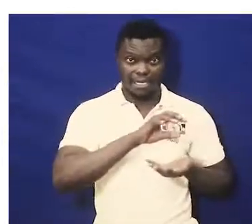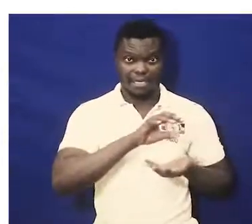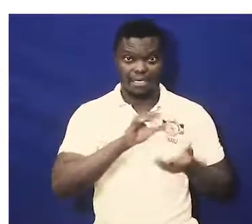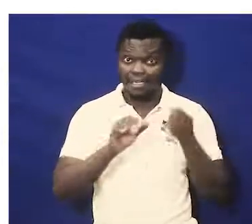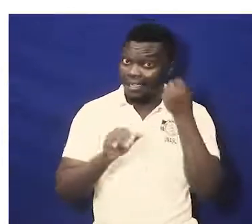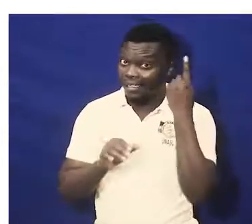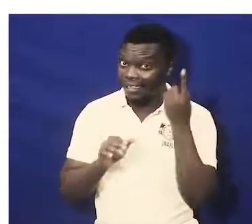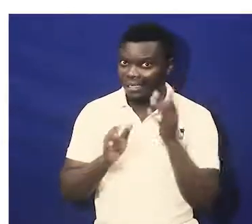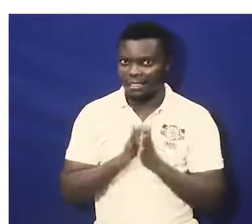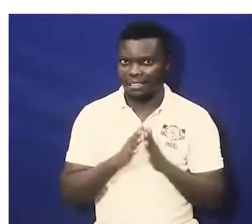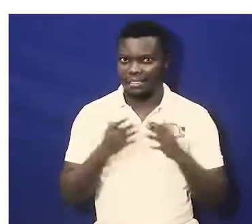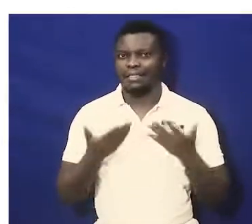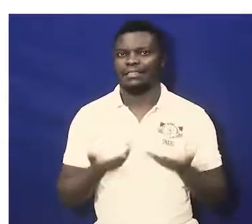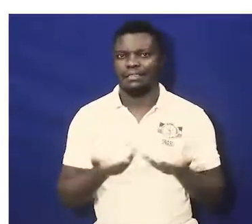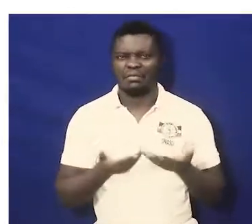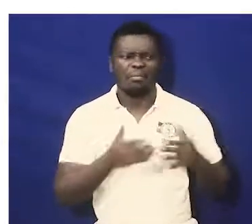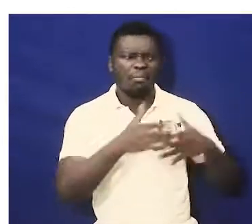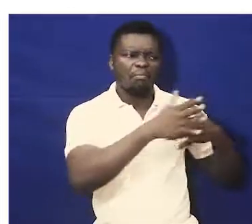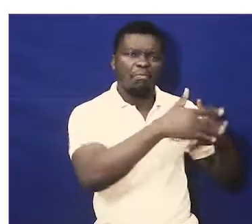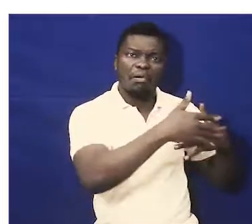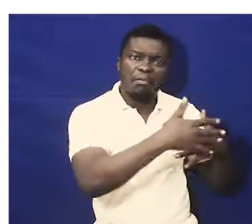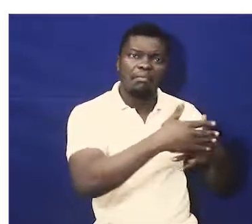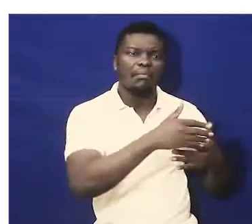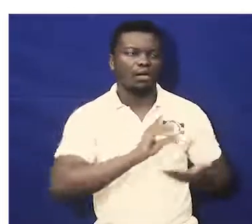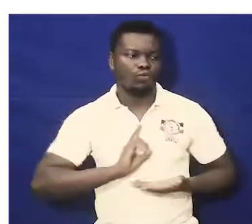or a manufacturer.